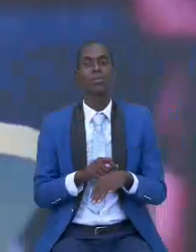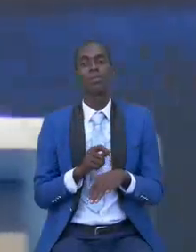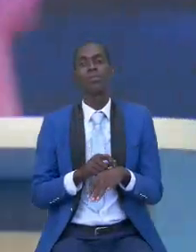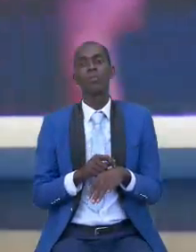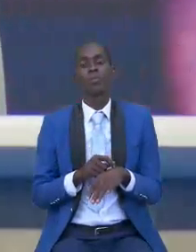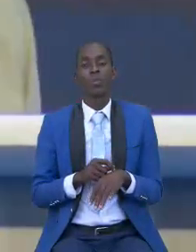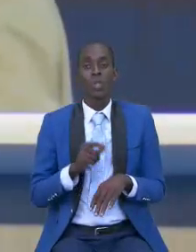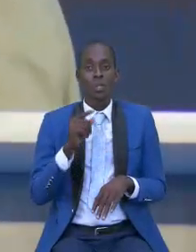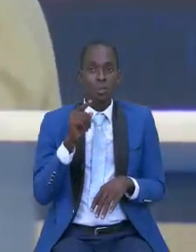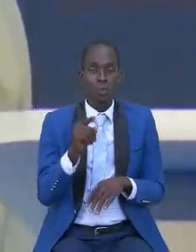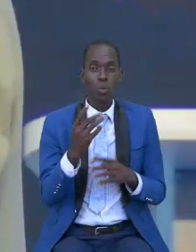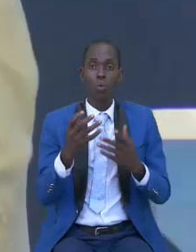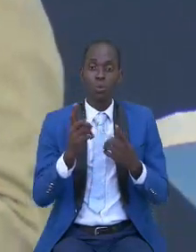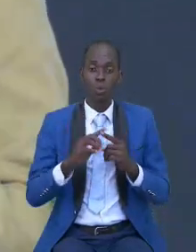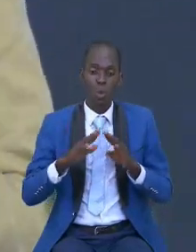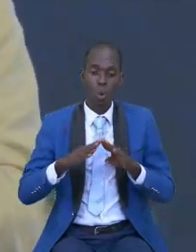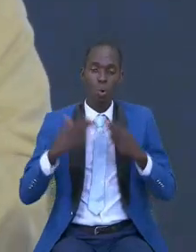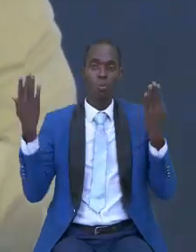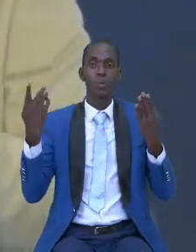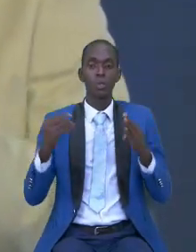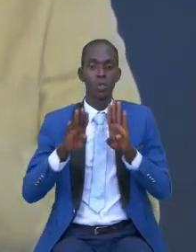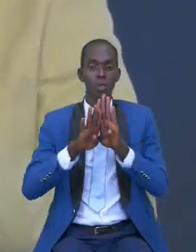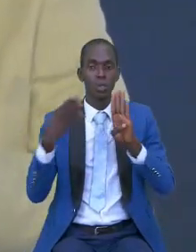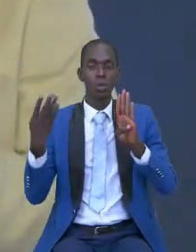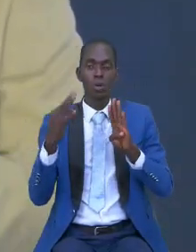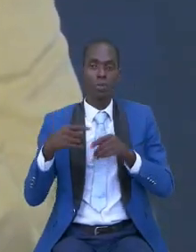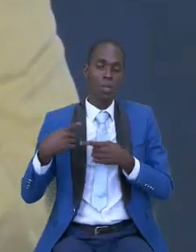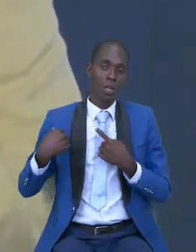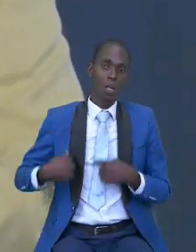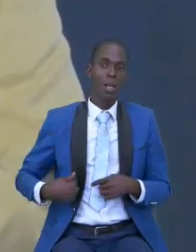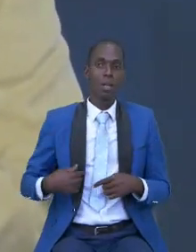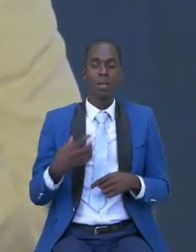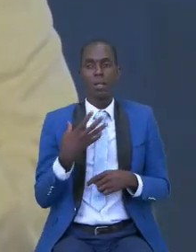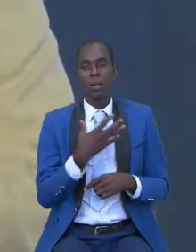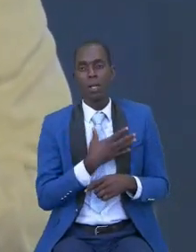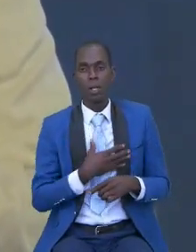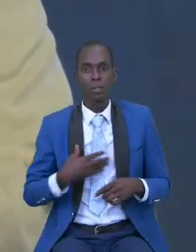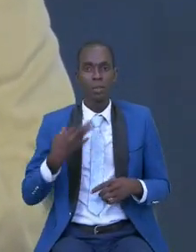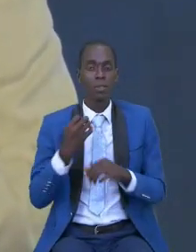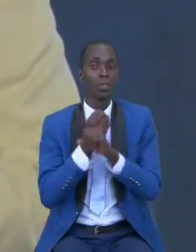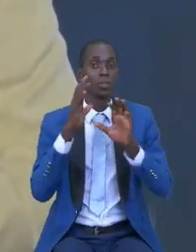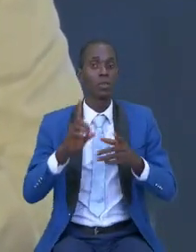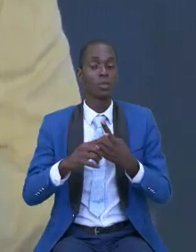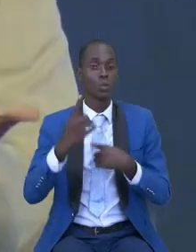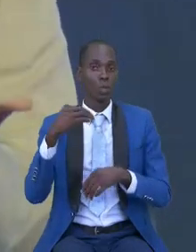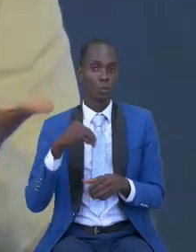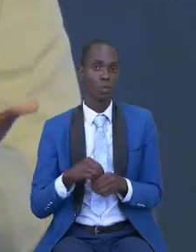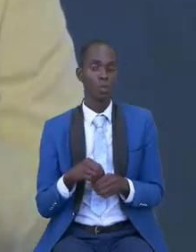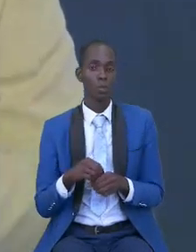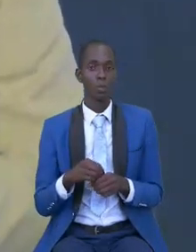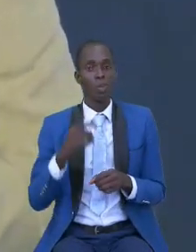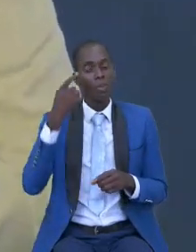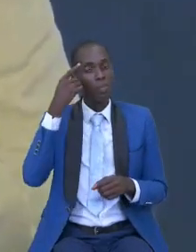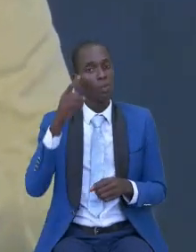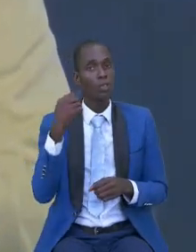to open the door of your heart for the Savior to come in. For the one who